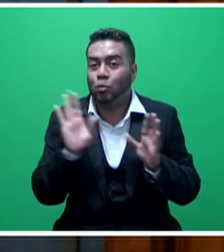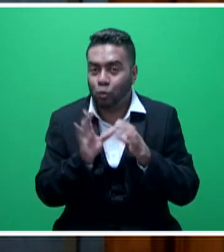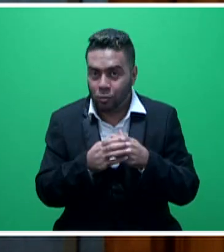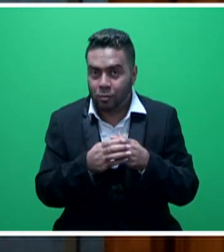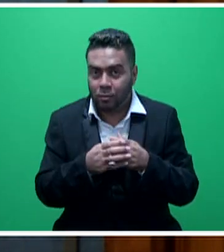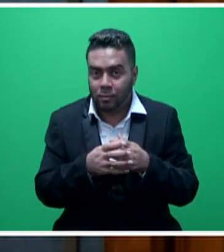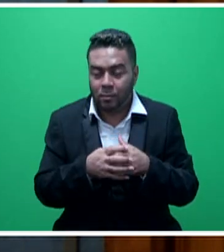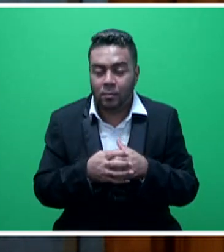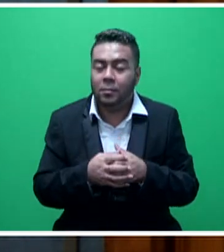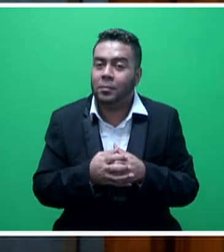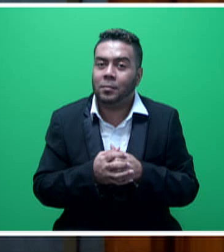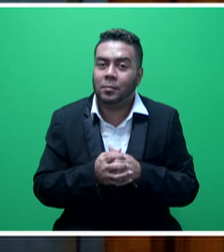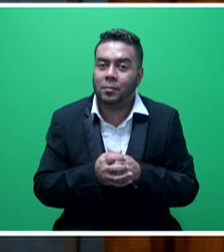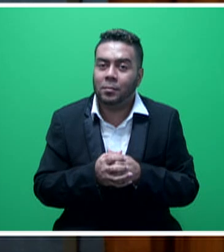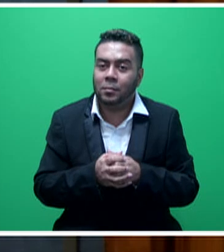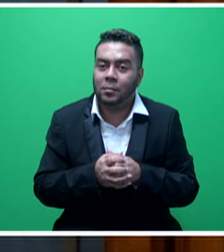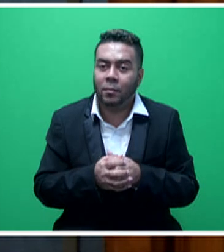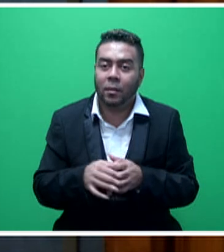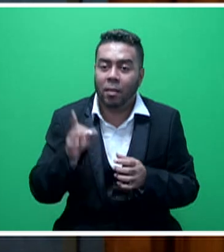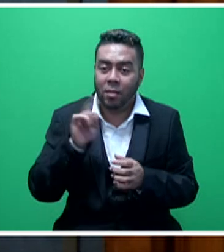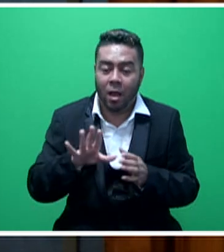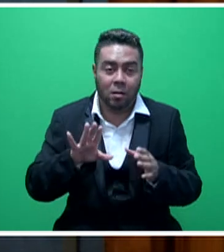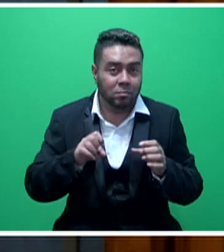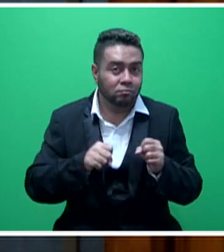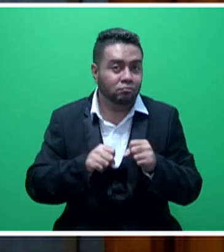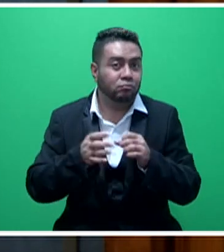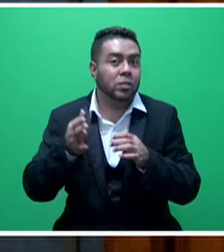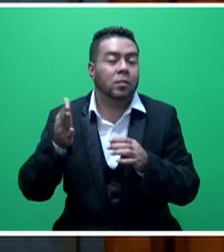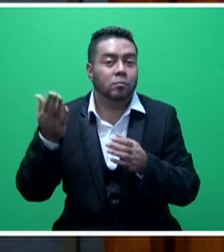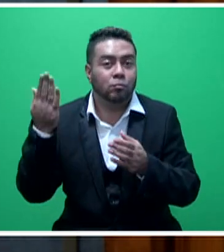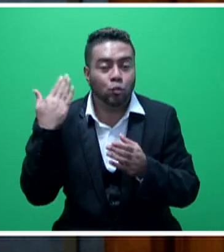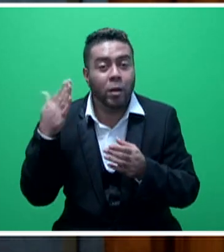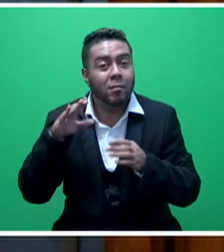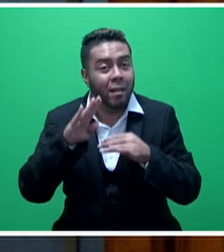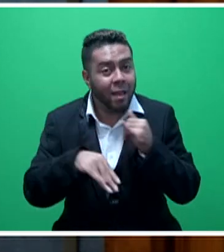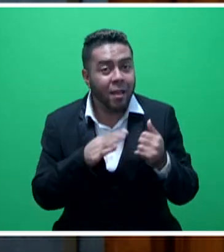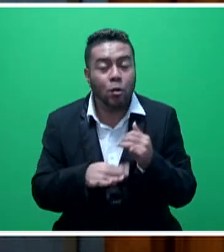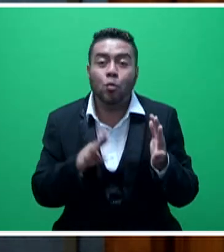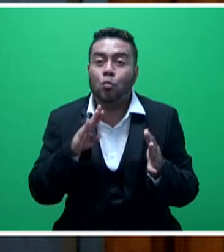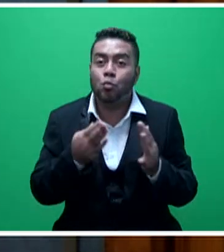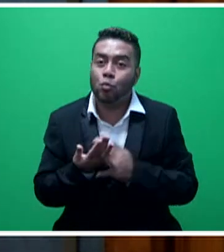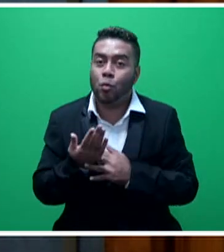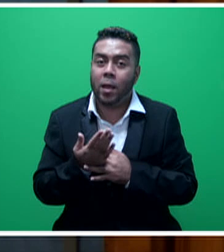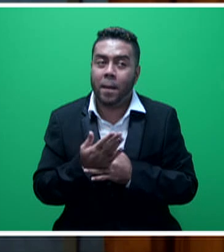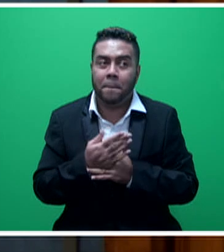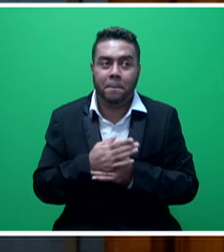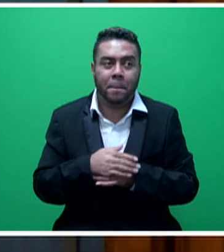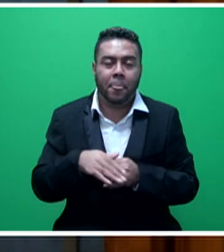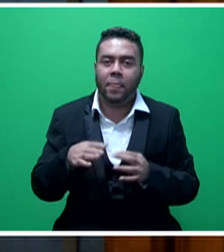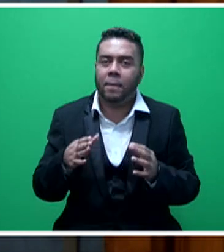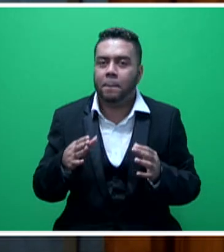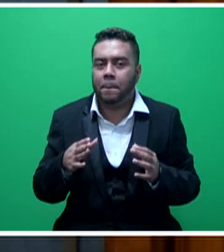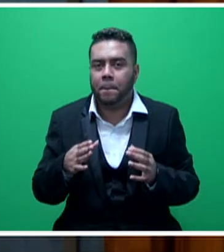against measles during the campaign. The outbreak was brought to an end through a massive response effort by the